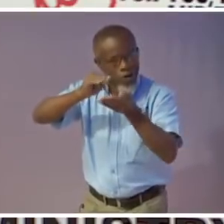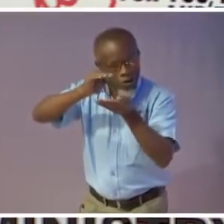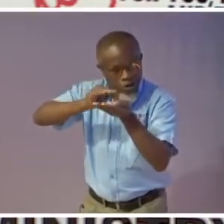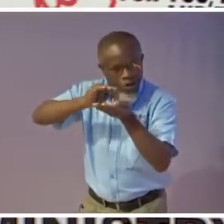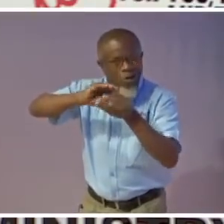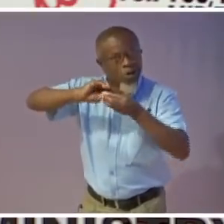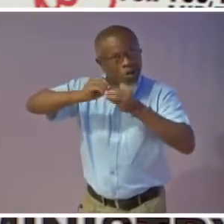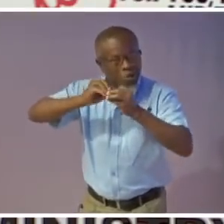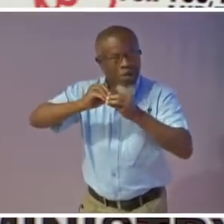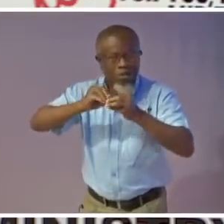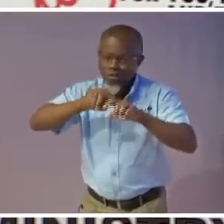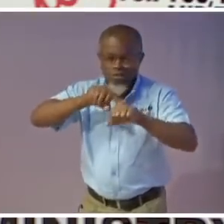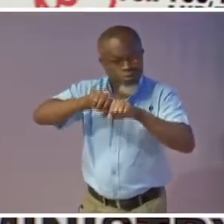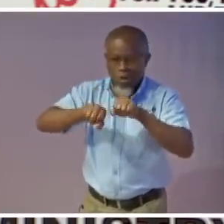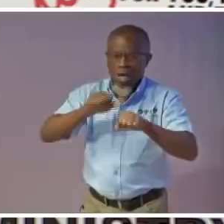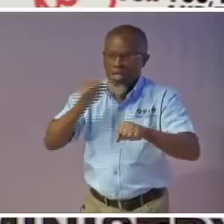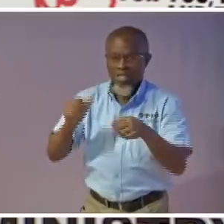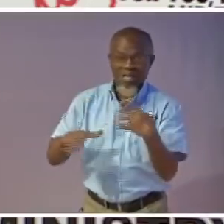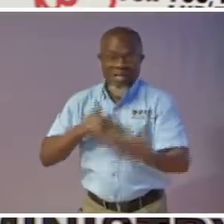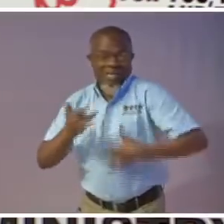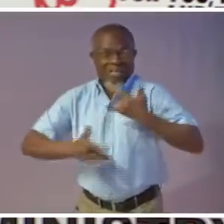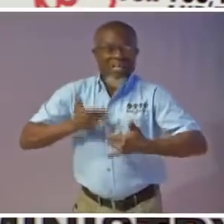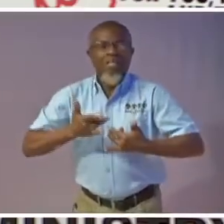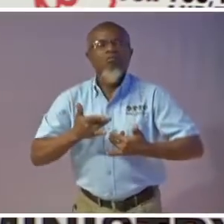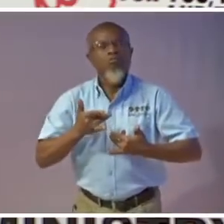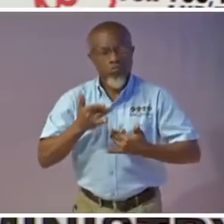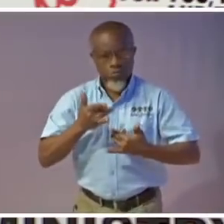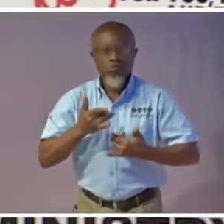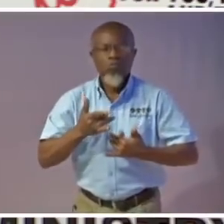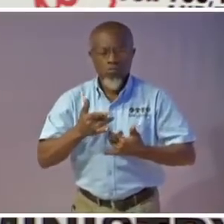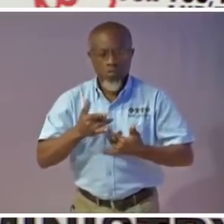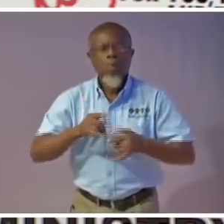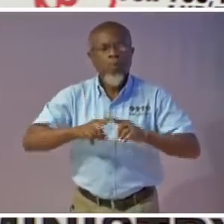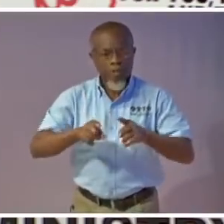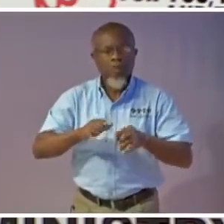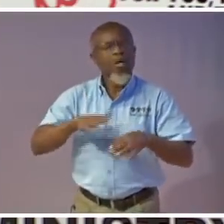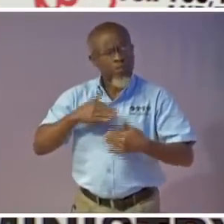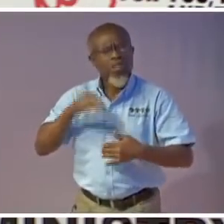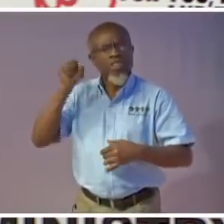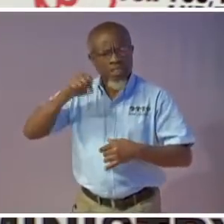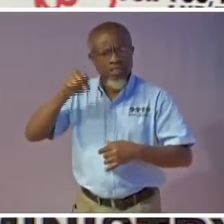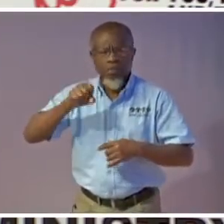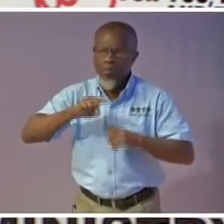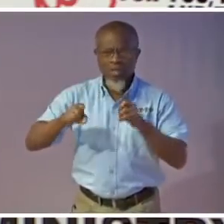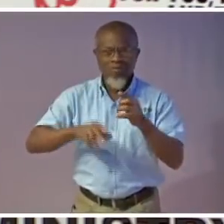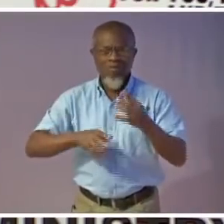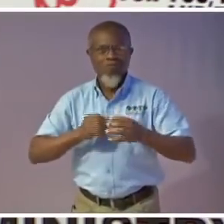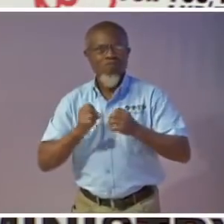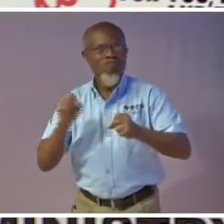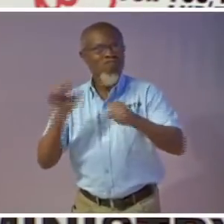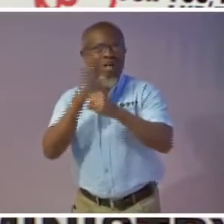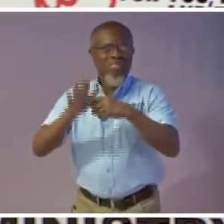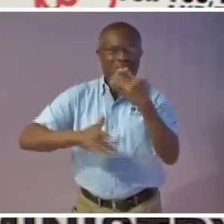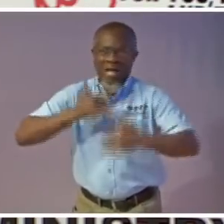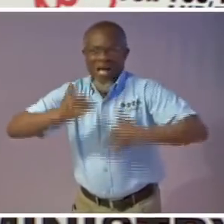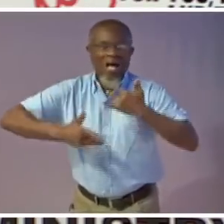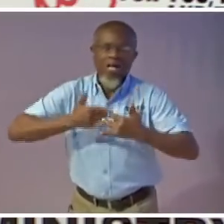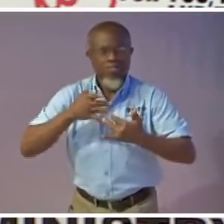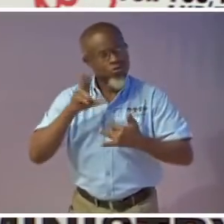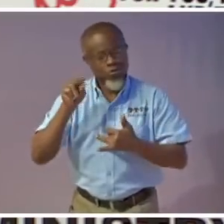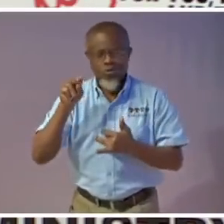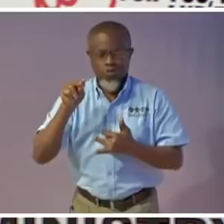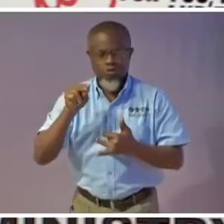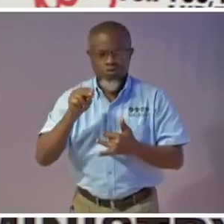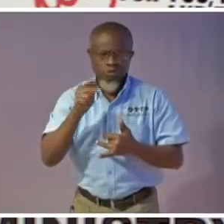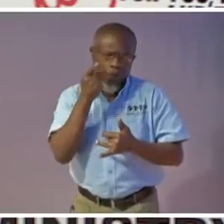not getting carried away with the percentage increase, but I'm happy for it. We are averaging